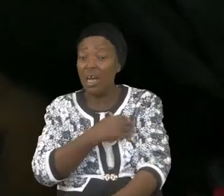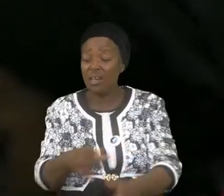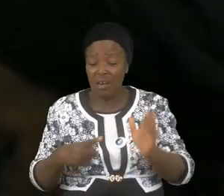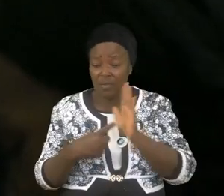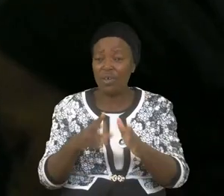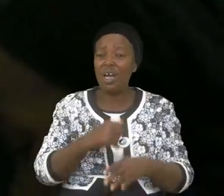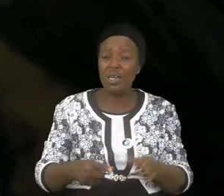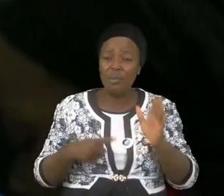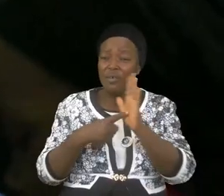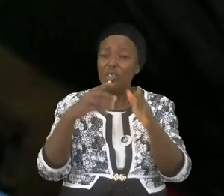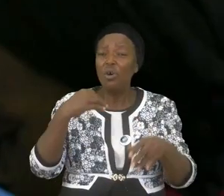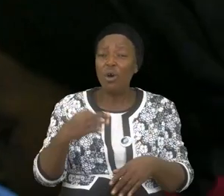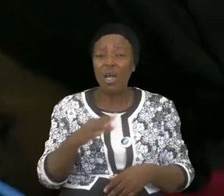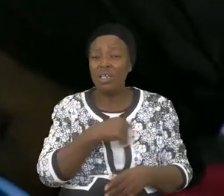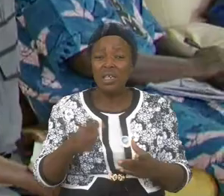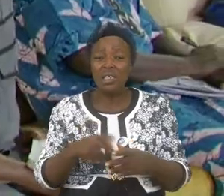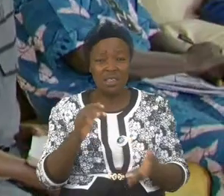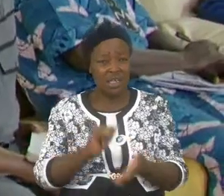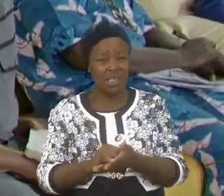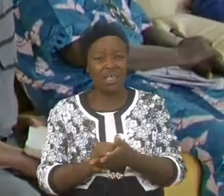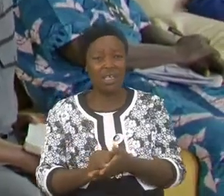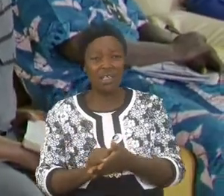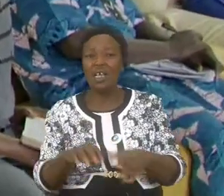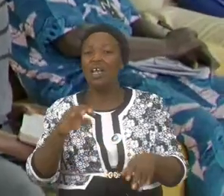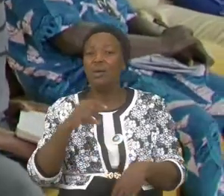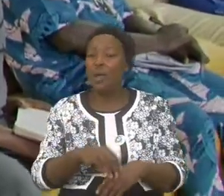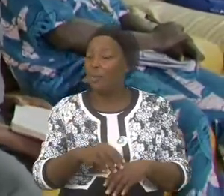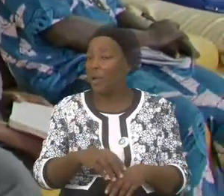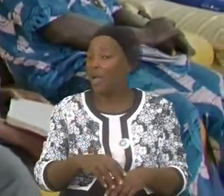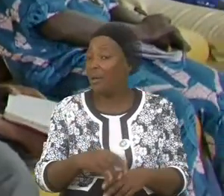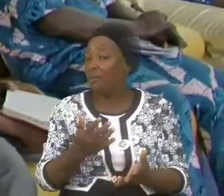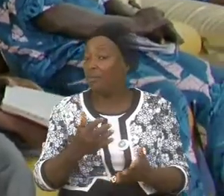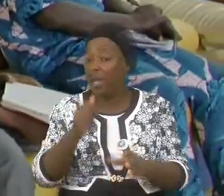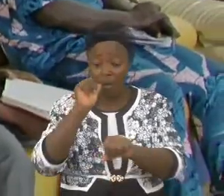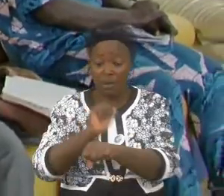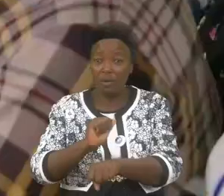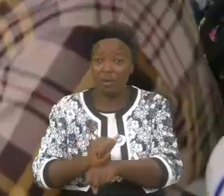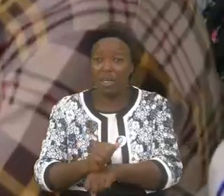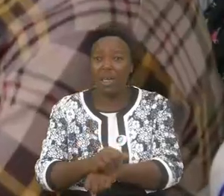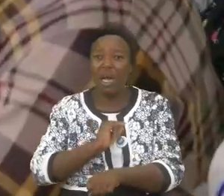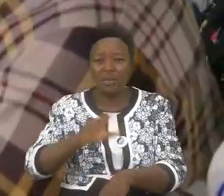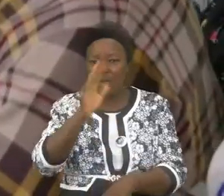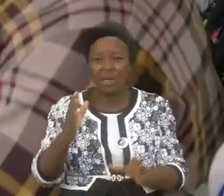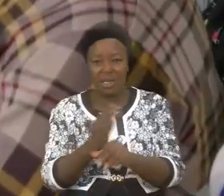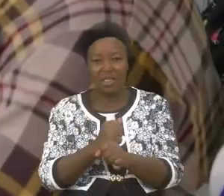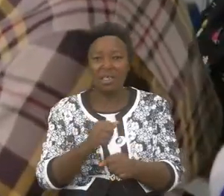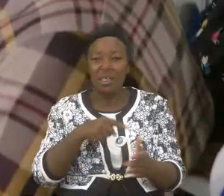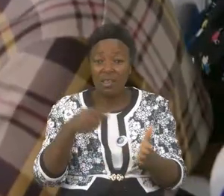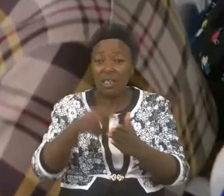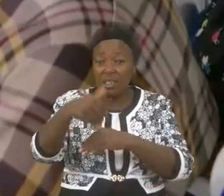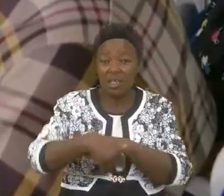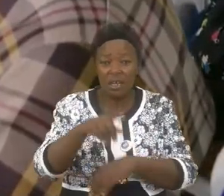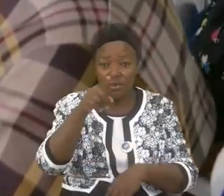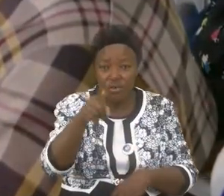get. Tonight you will get. Tonight you will receive. When she had heard